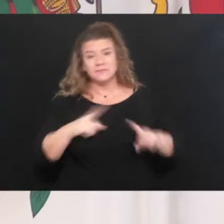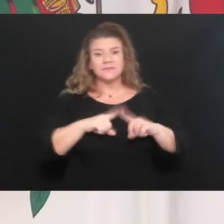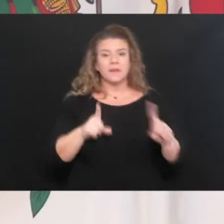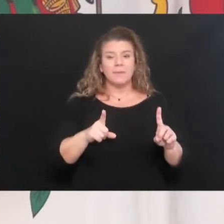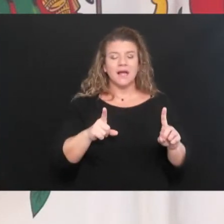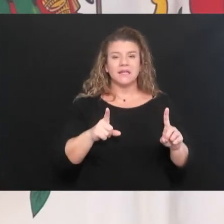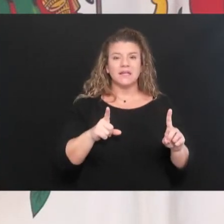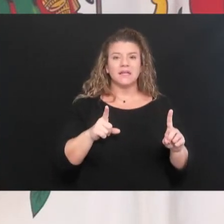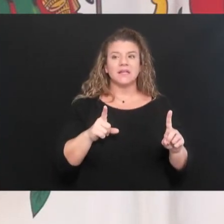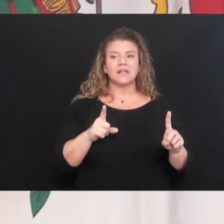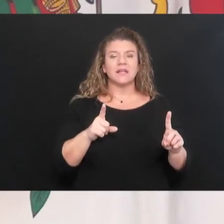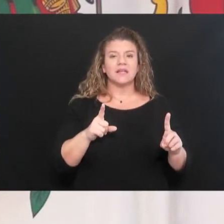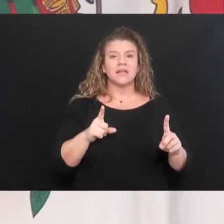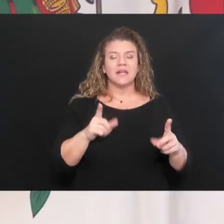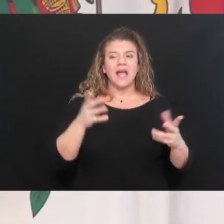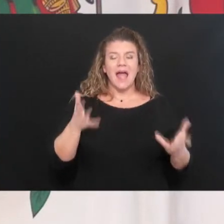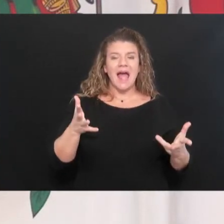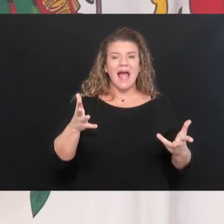think